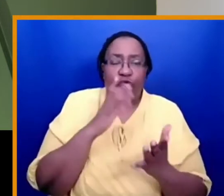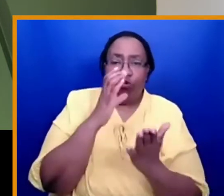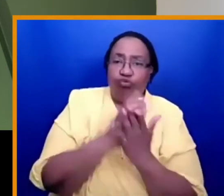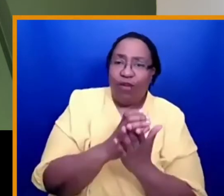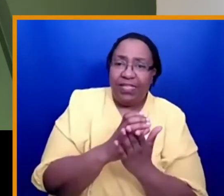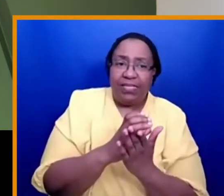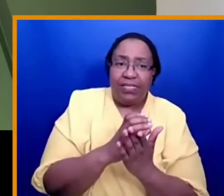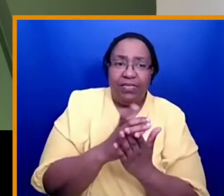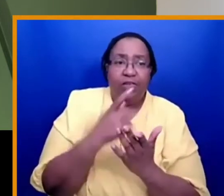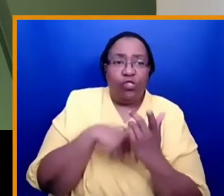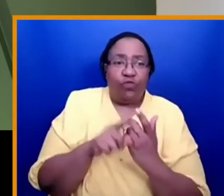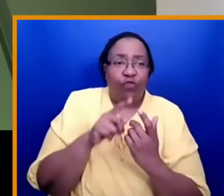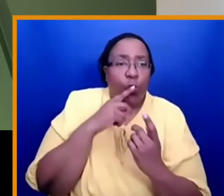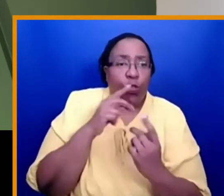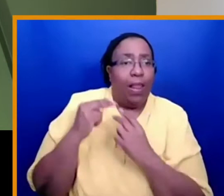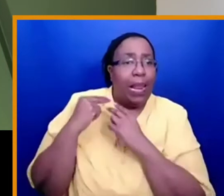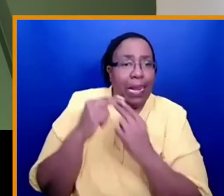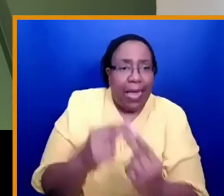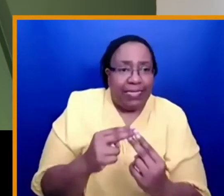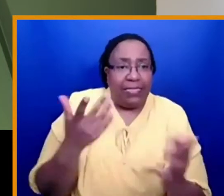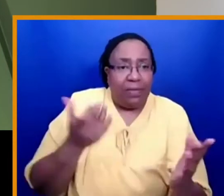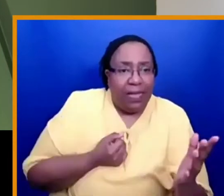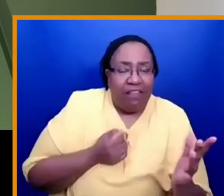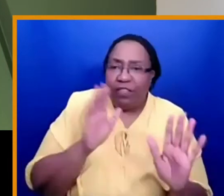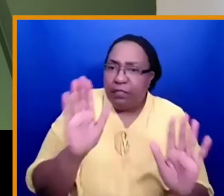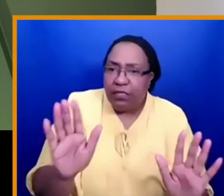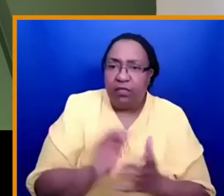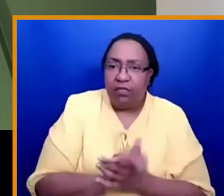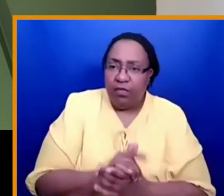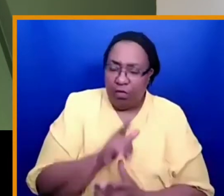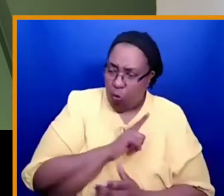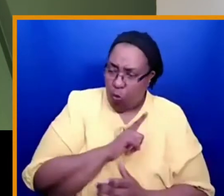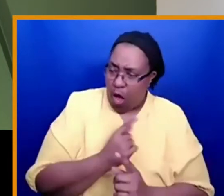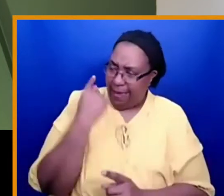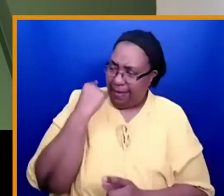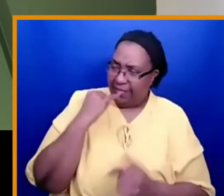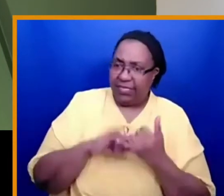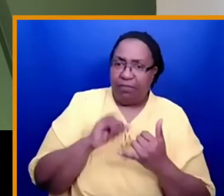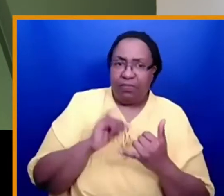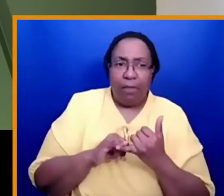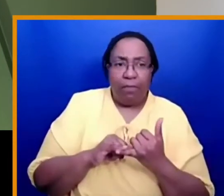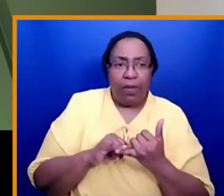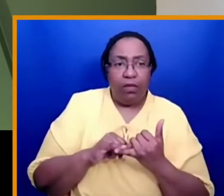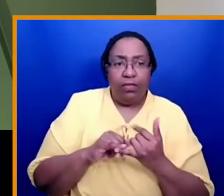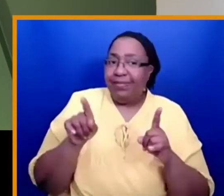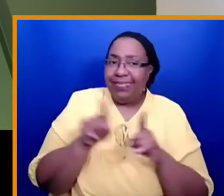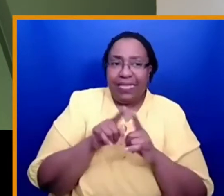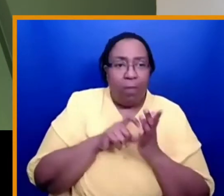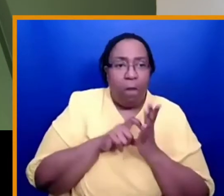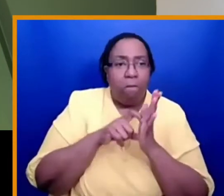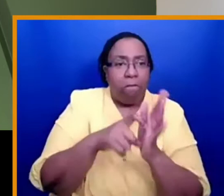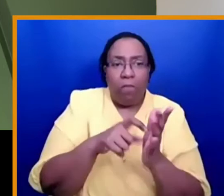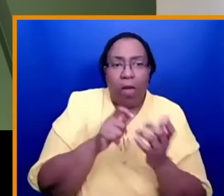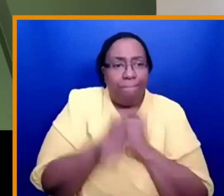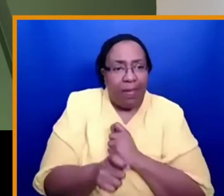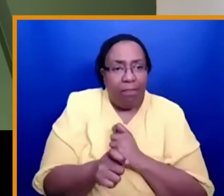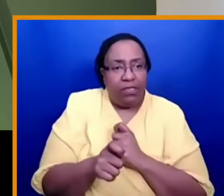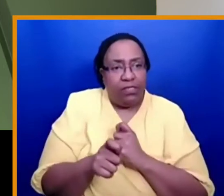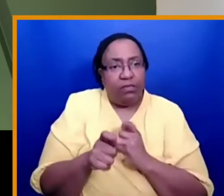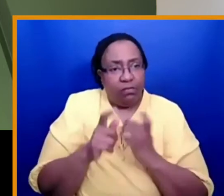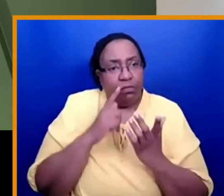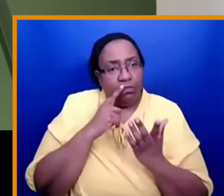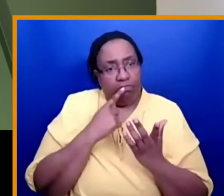because at our last conference in September, I moved a similar amendment to the Fairer, Greener, More Caring Society motion to the clause